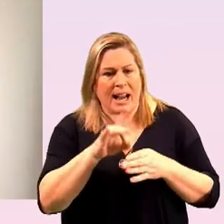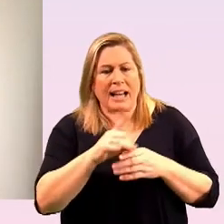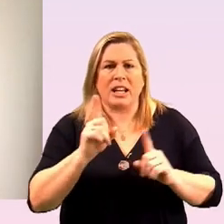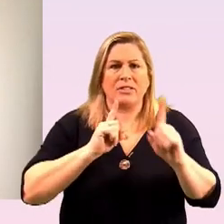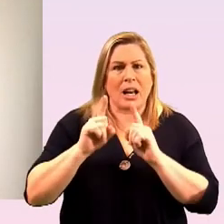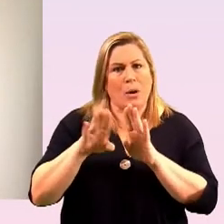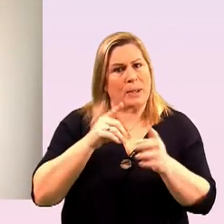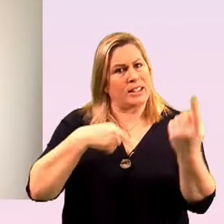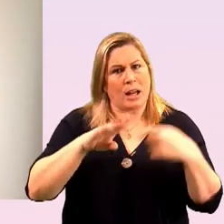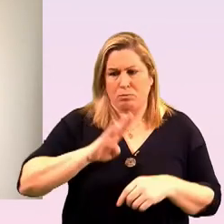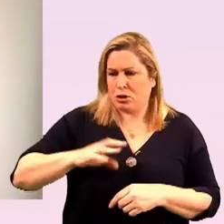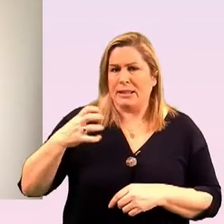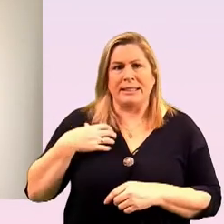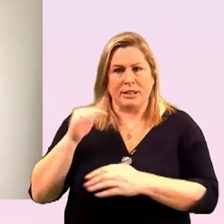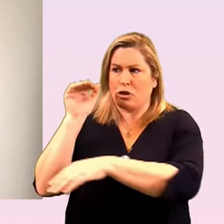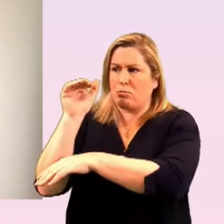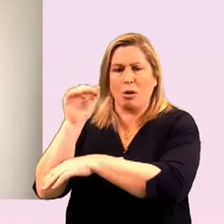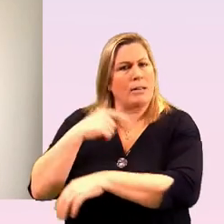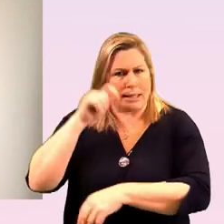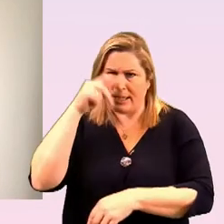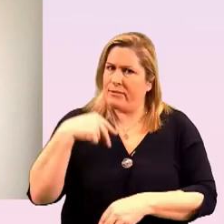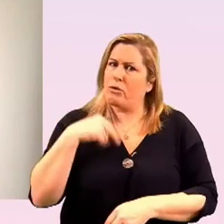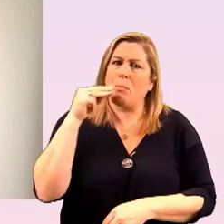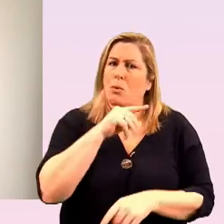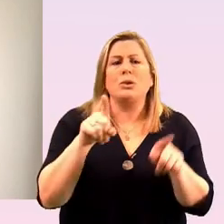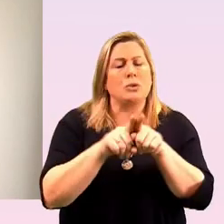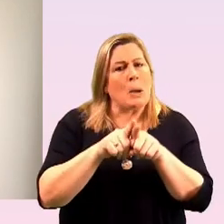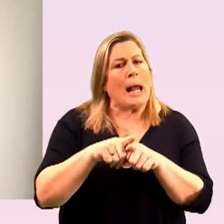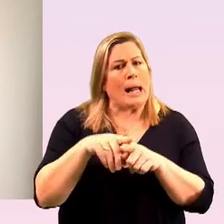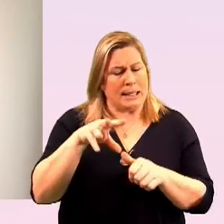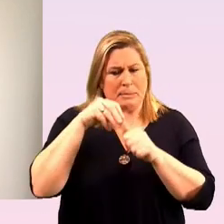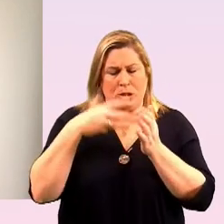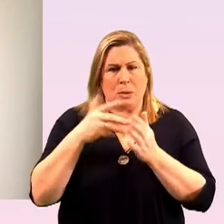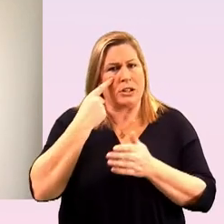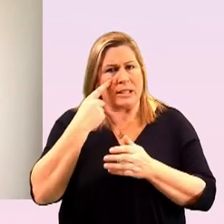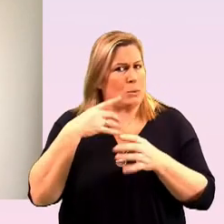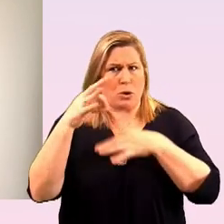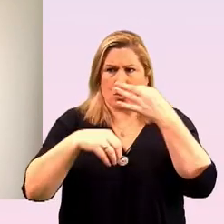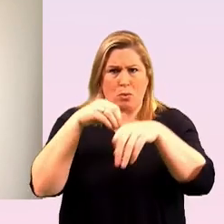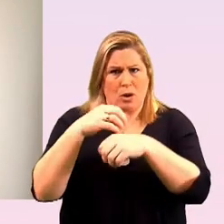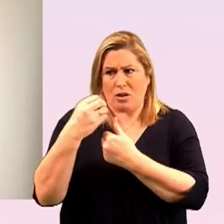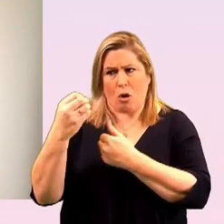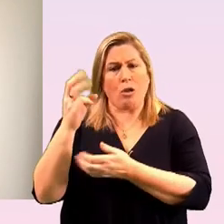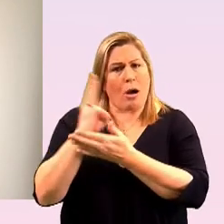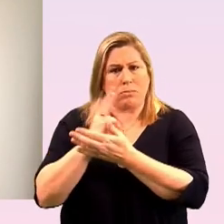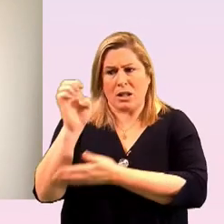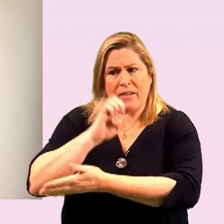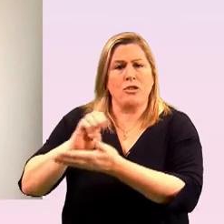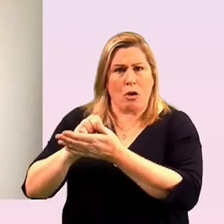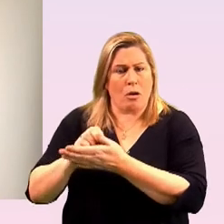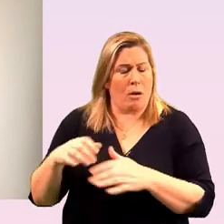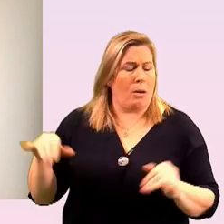brothers and sisters abroad, I think is hugely important as well, especially when you see what's going on in other parts of Europe. Oh,